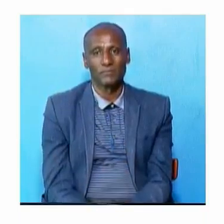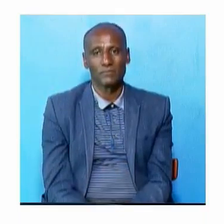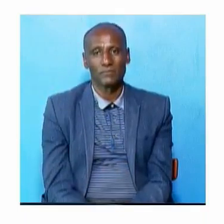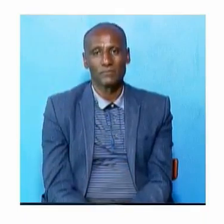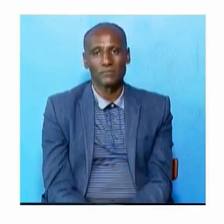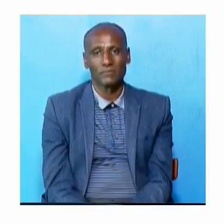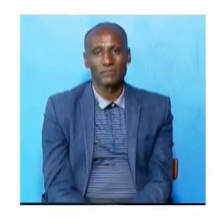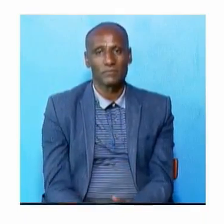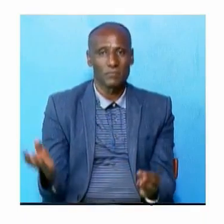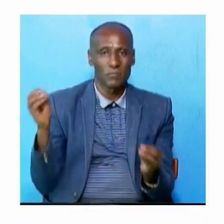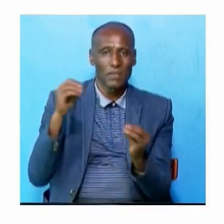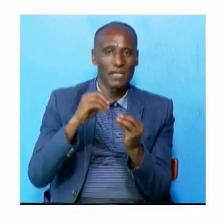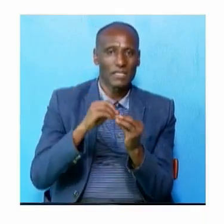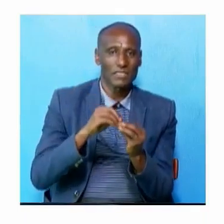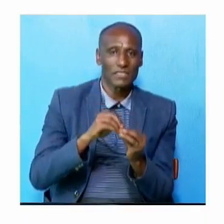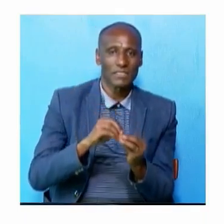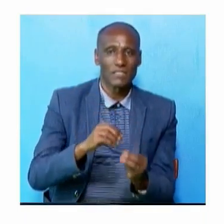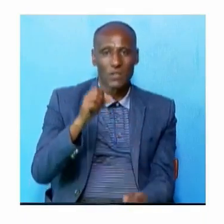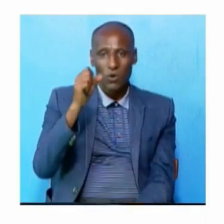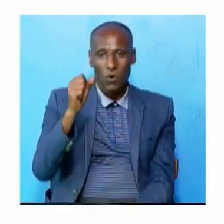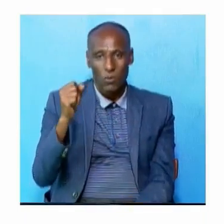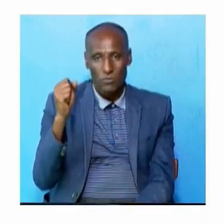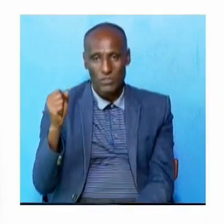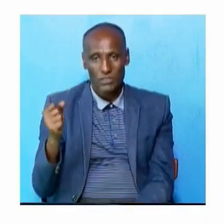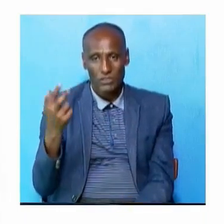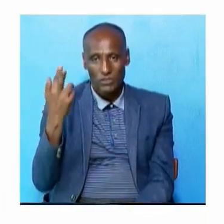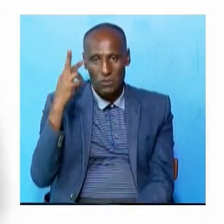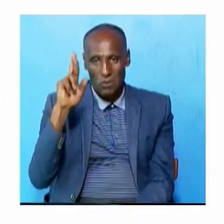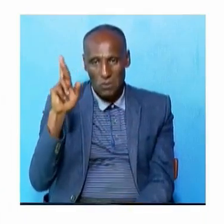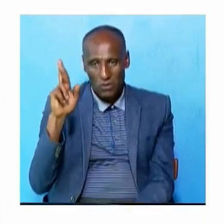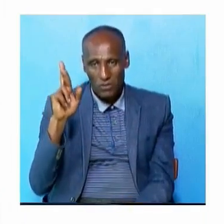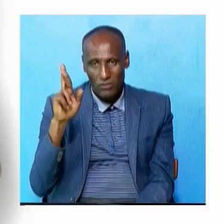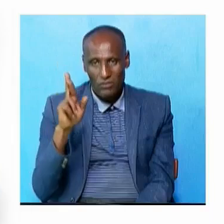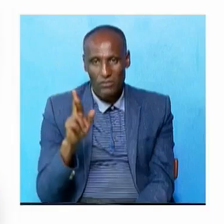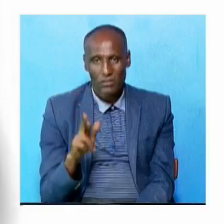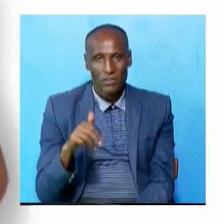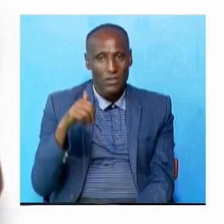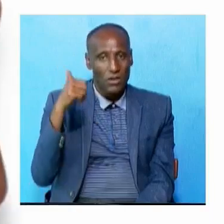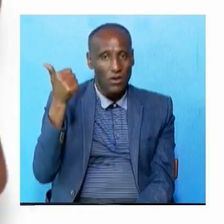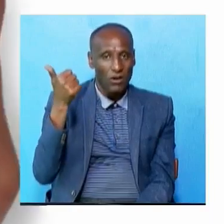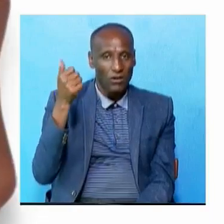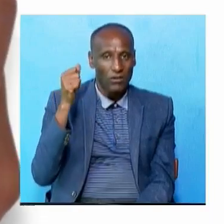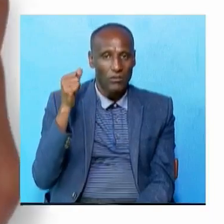Then plus object or